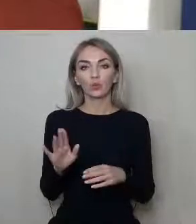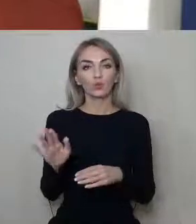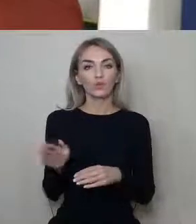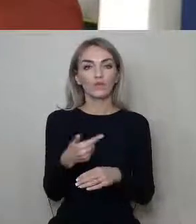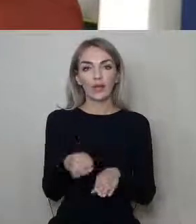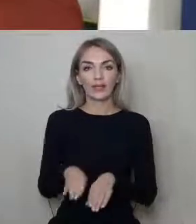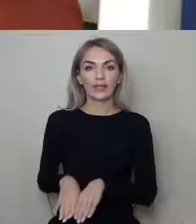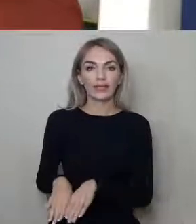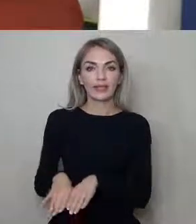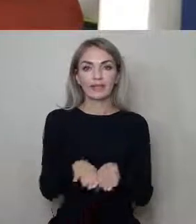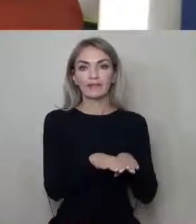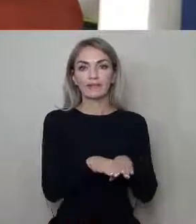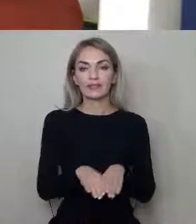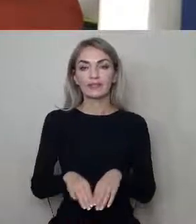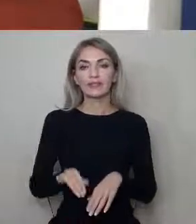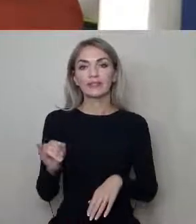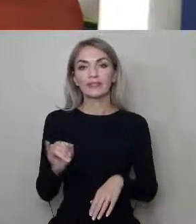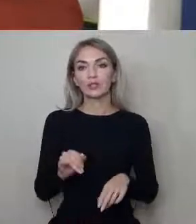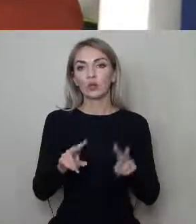article